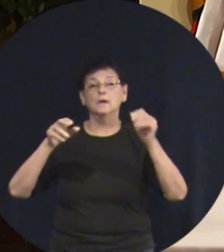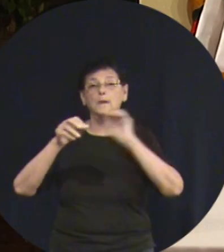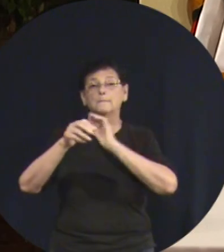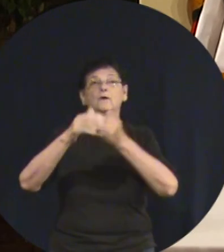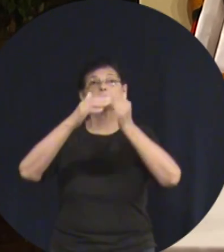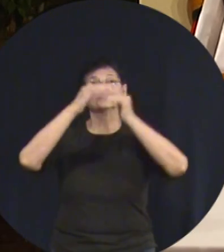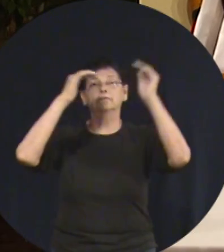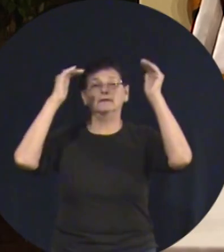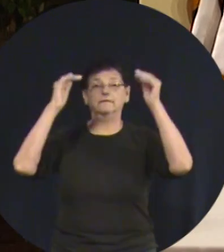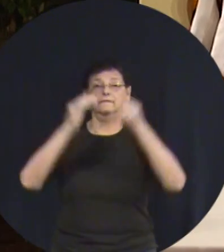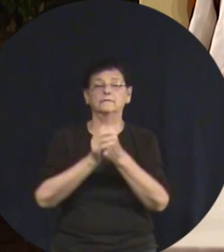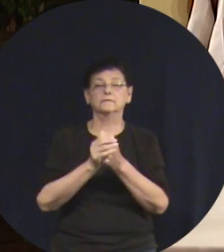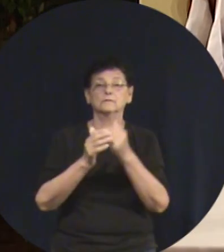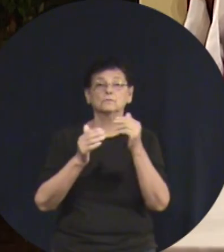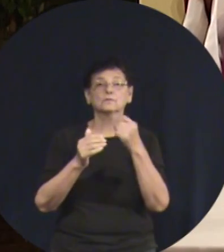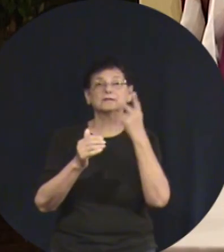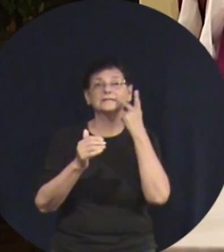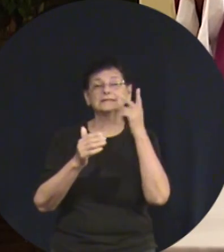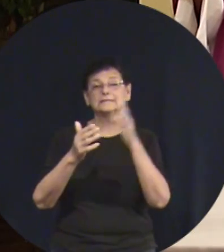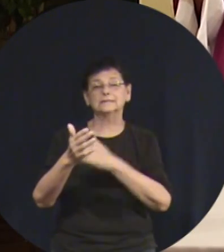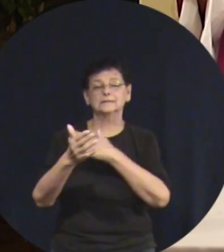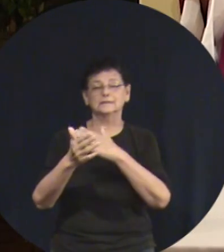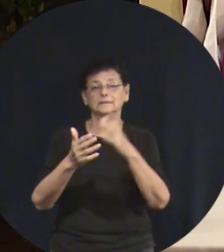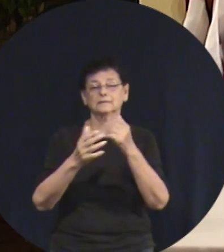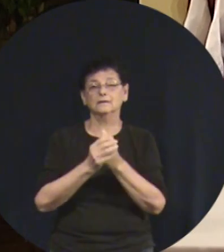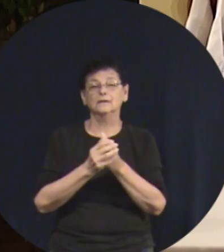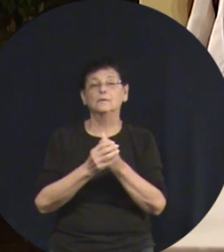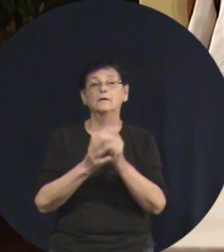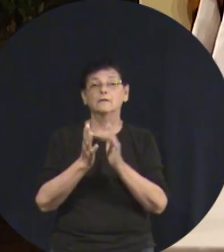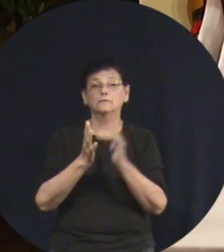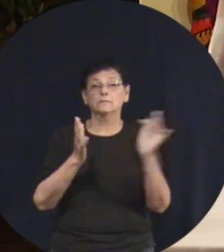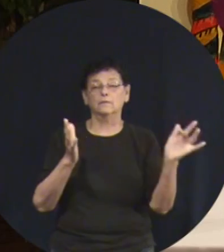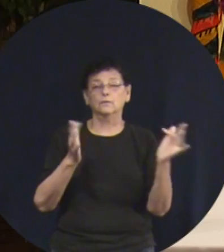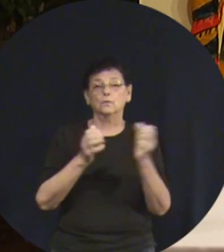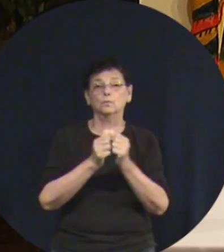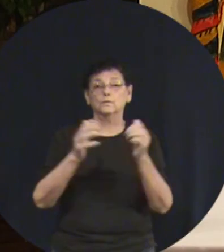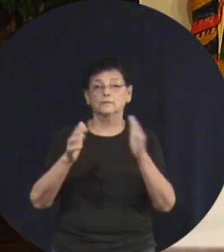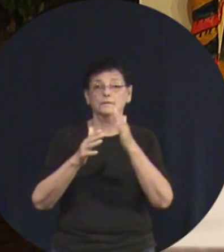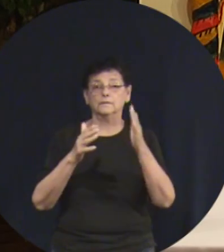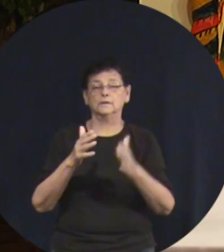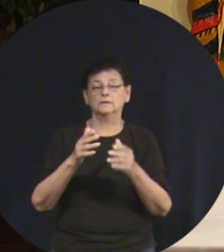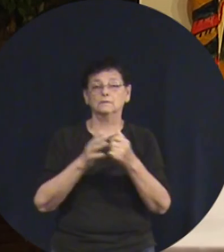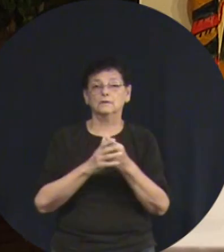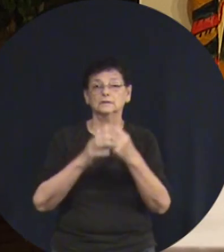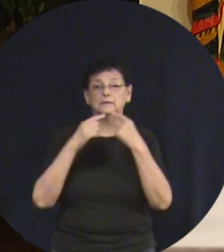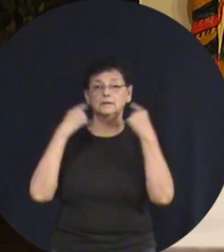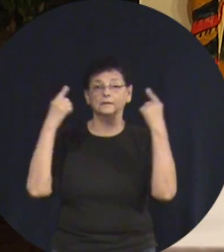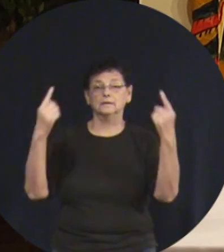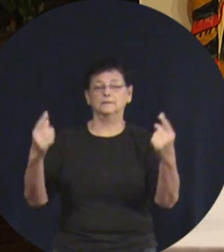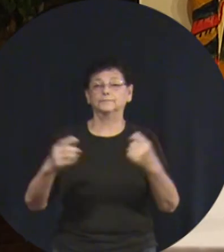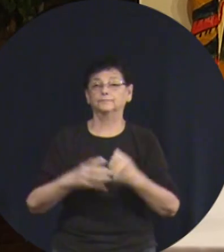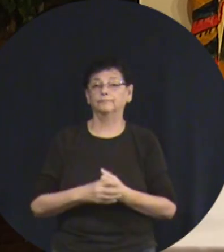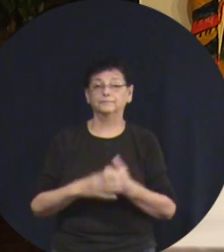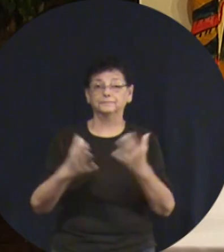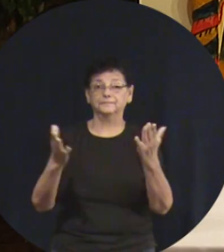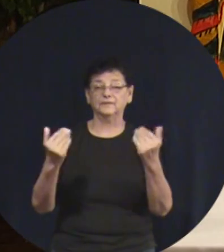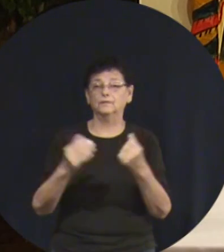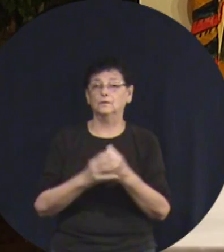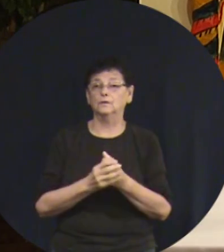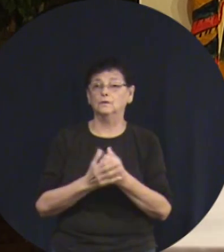of heaven, we sing the hymn of your glory, as without end we acclaim.